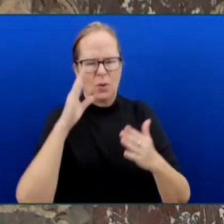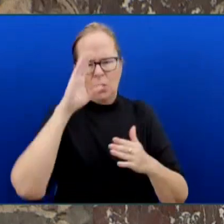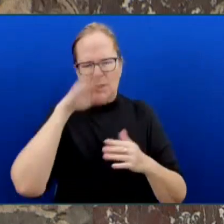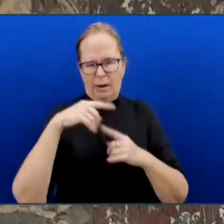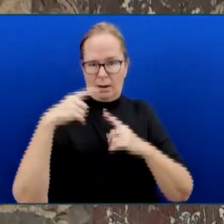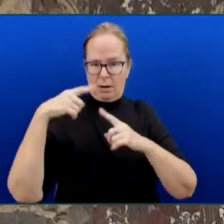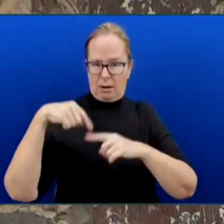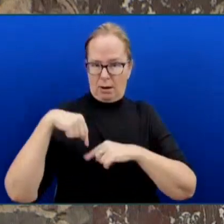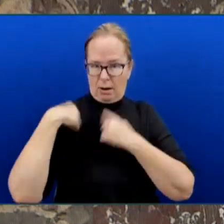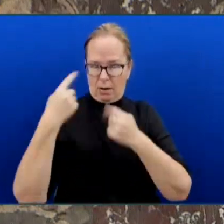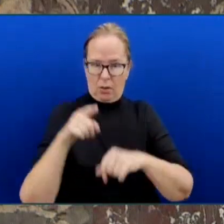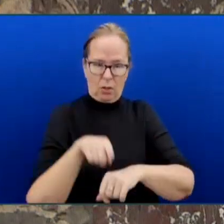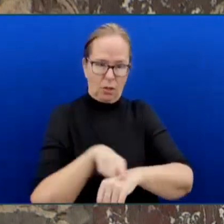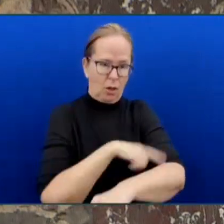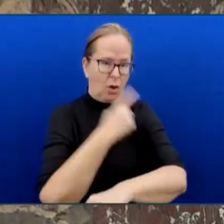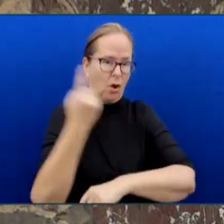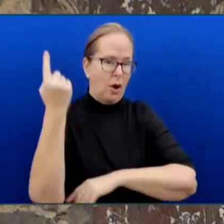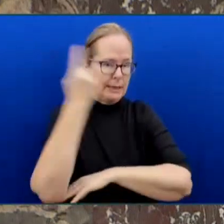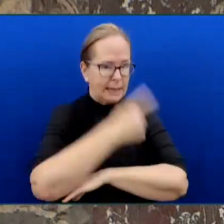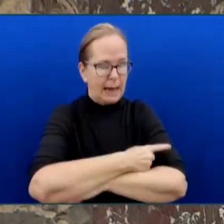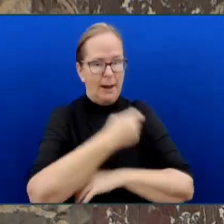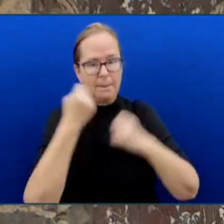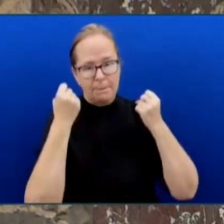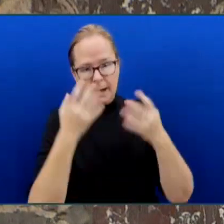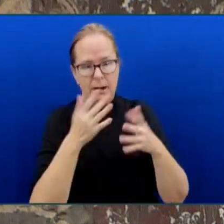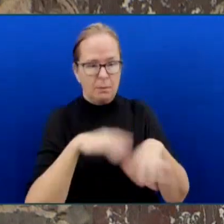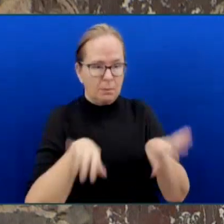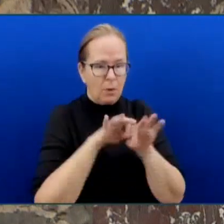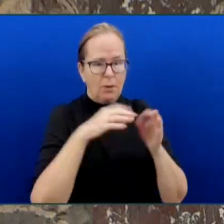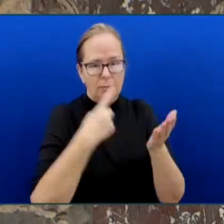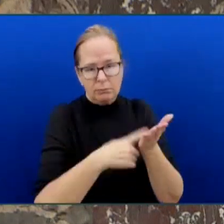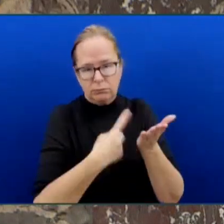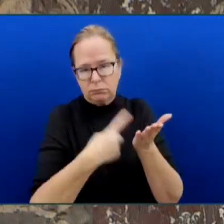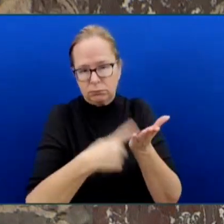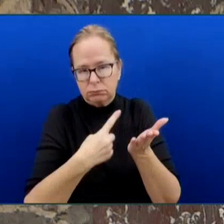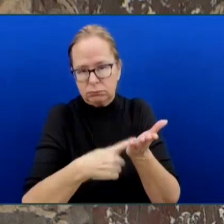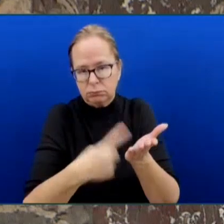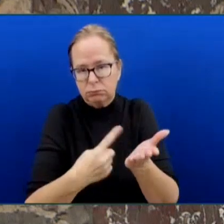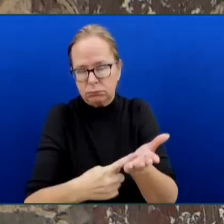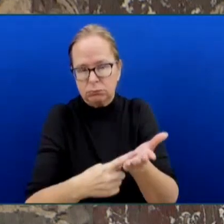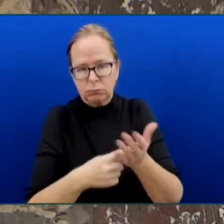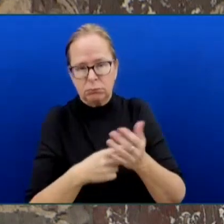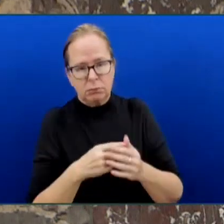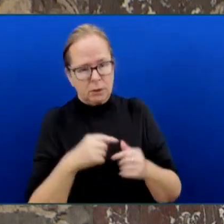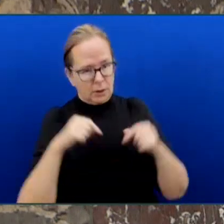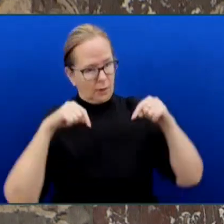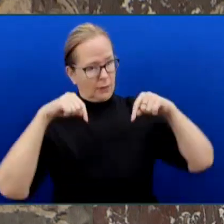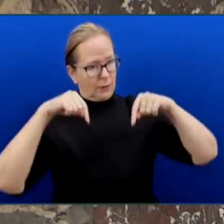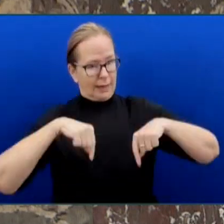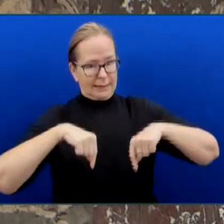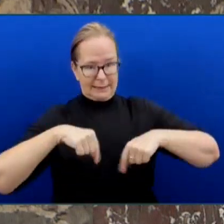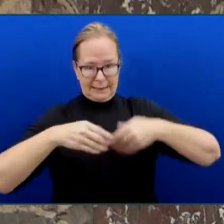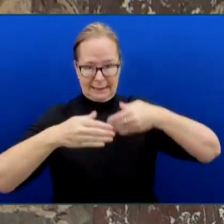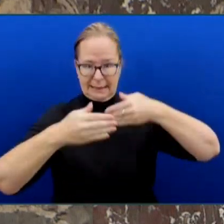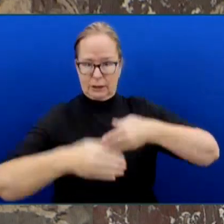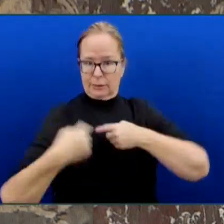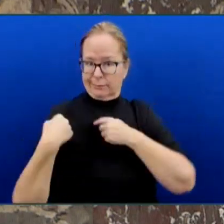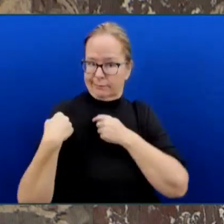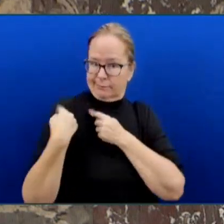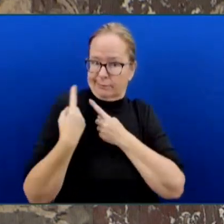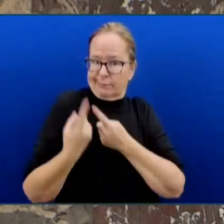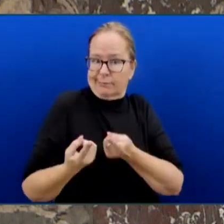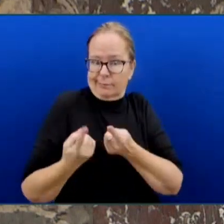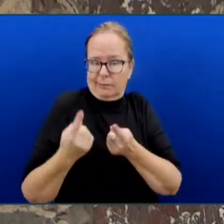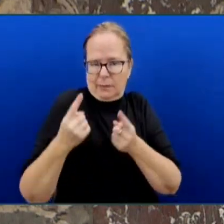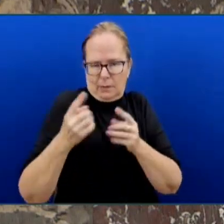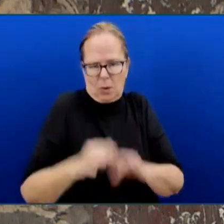been a helpful session, I think, to really illustrate the differences in the parties. We have seen in this session